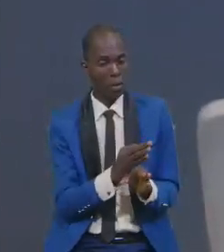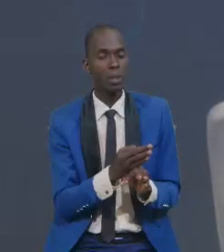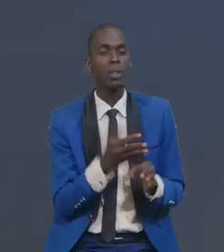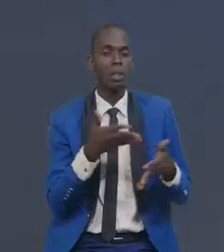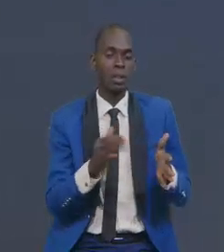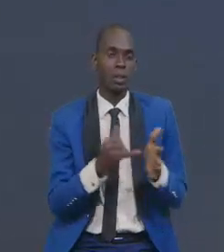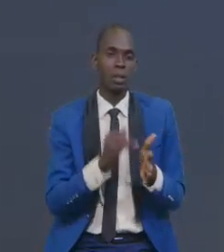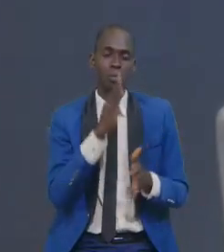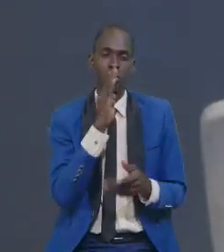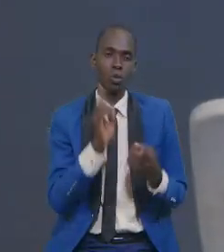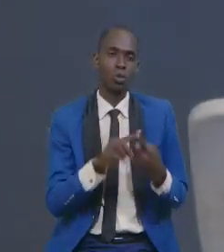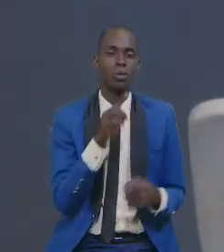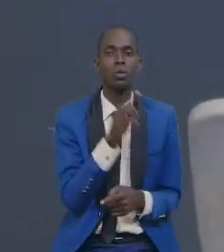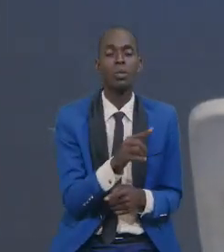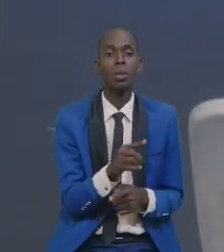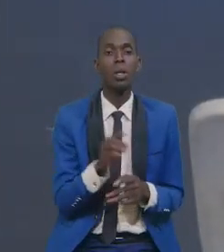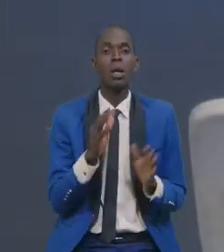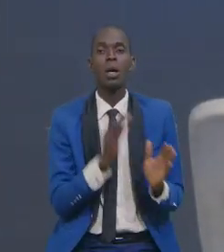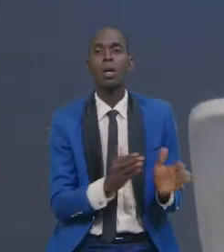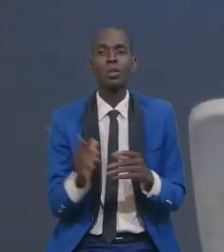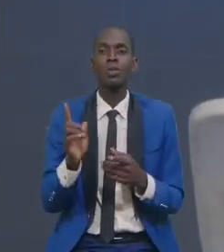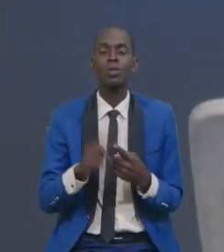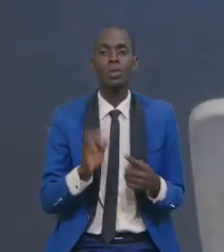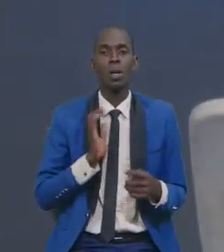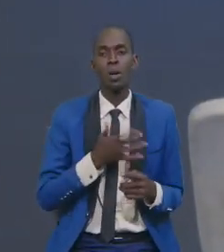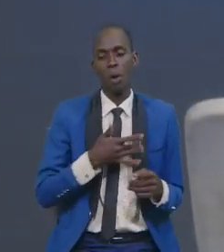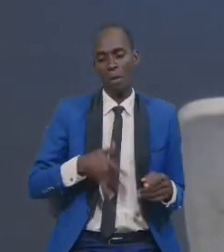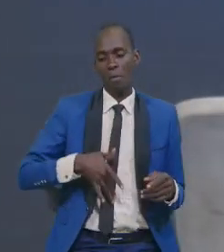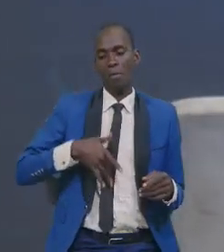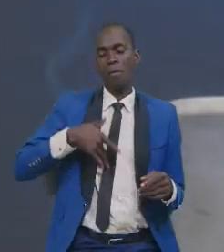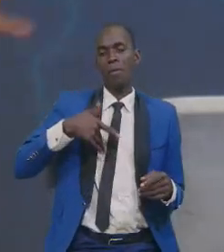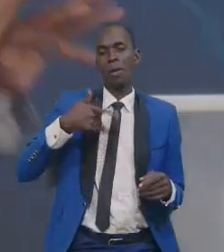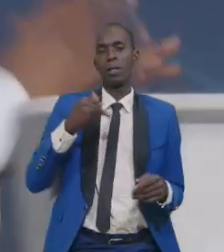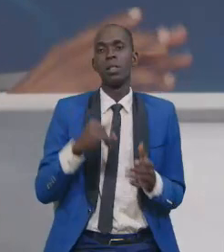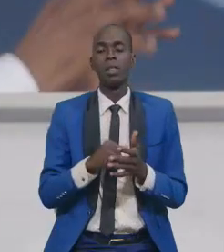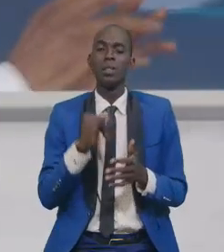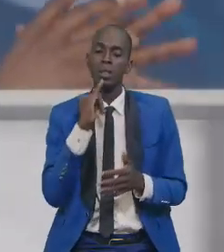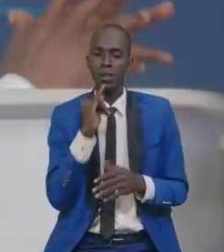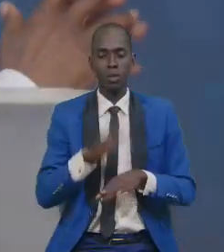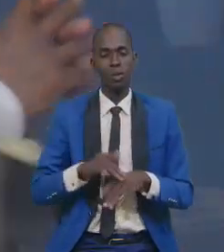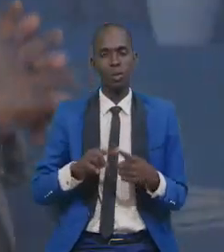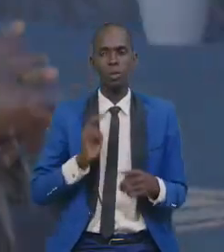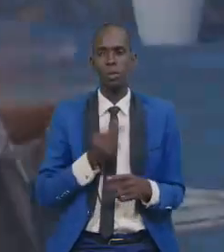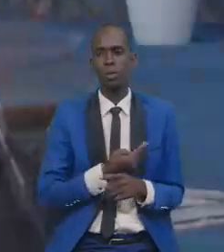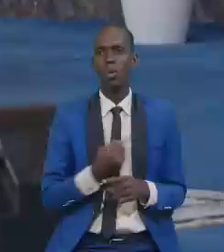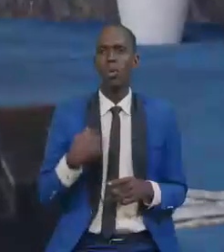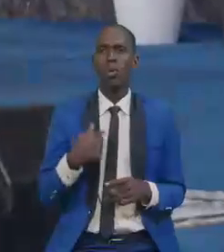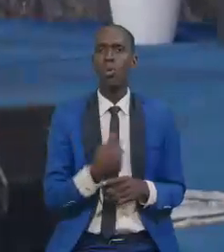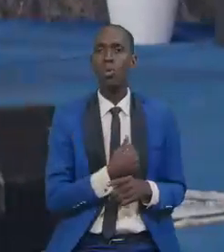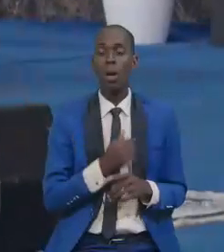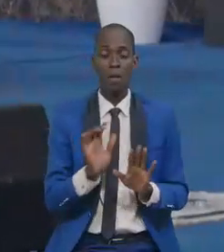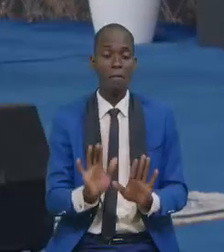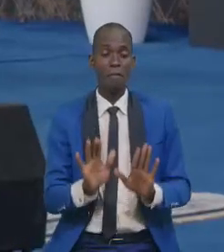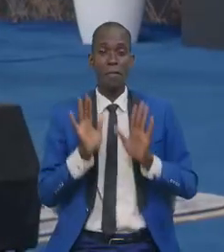us, according to our fears, it's unto us. We fear defeat. We fear